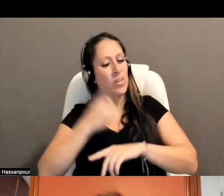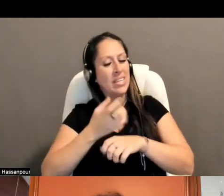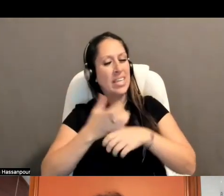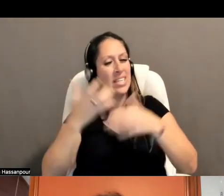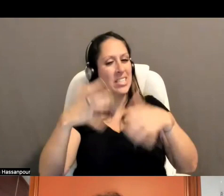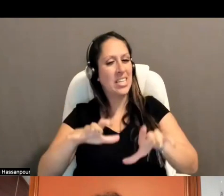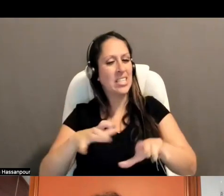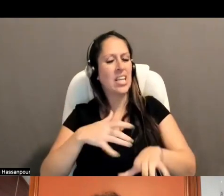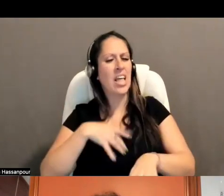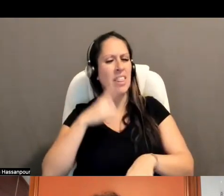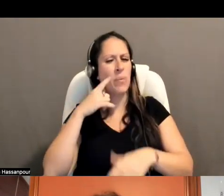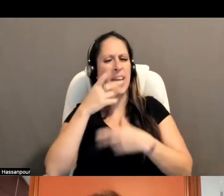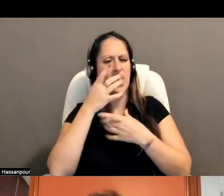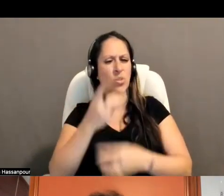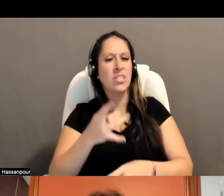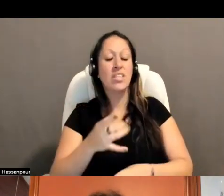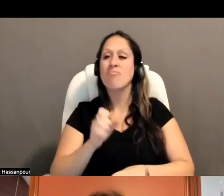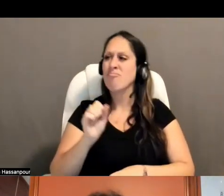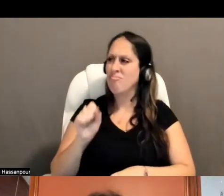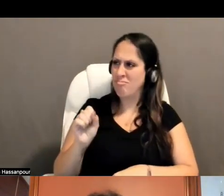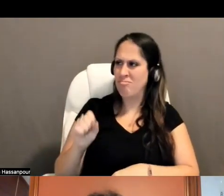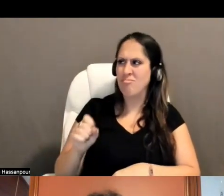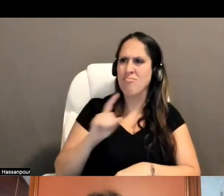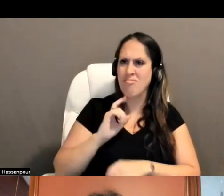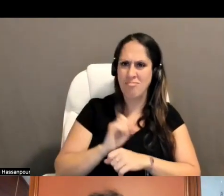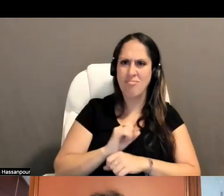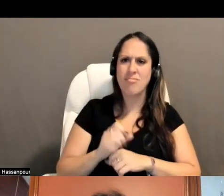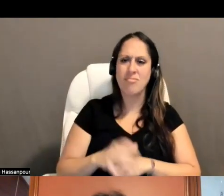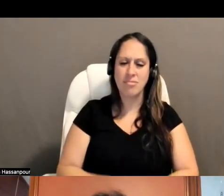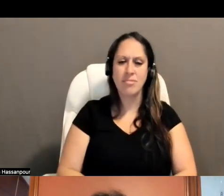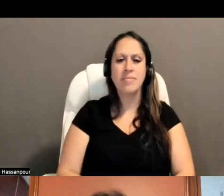really interesting. Yeah, it would be. Uh, Yes.